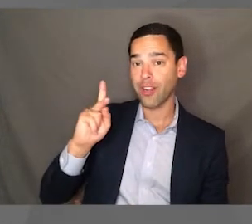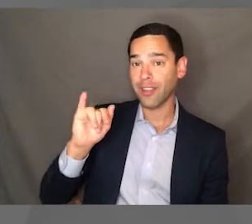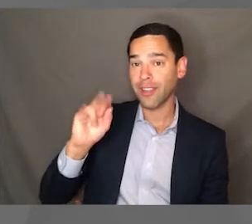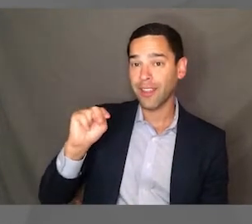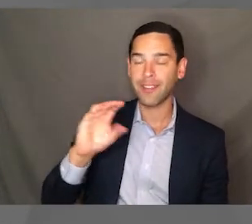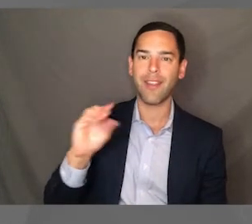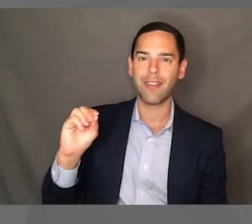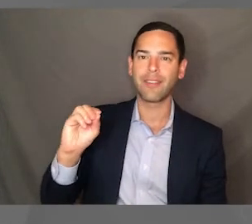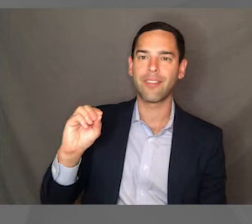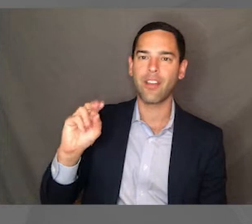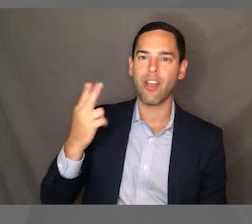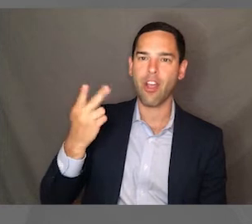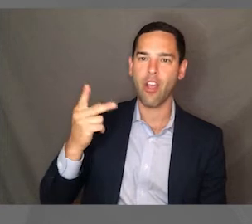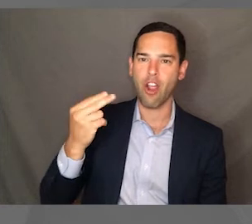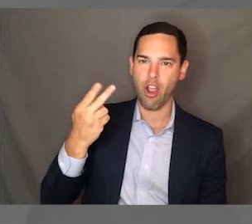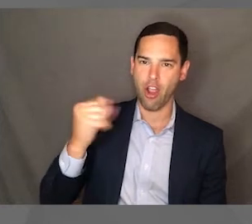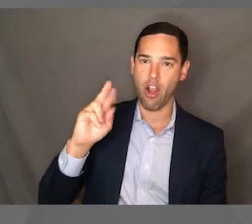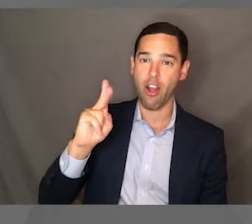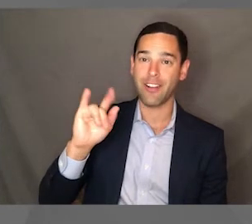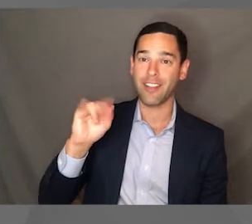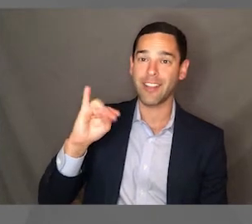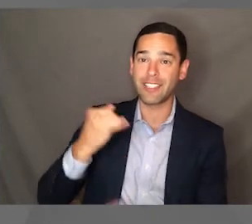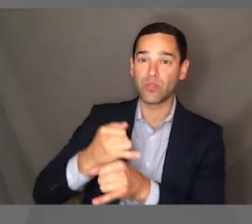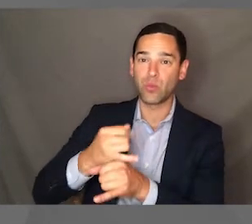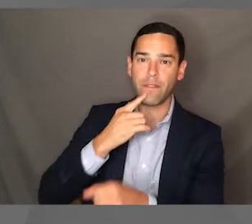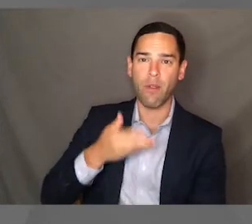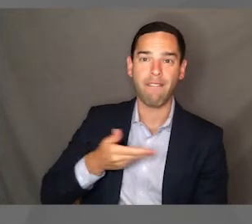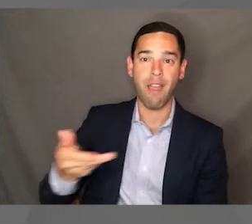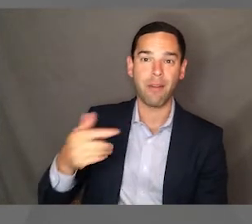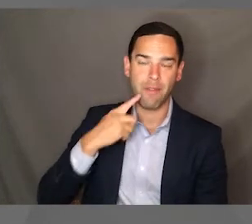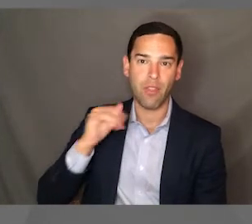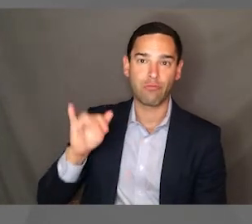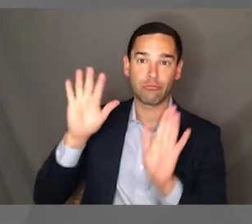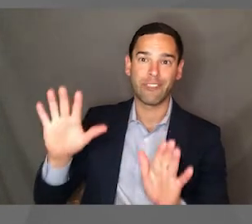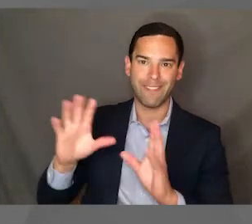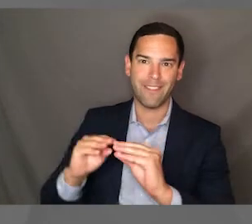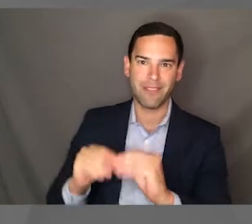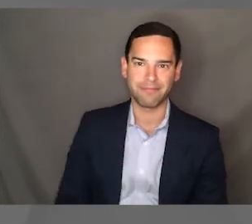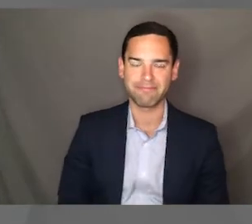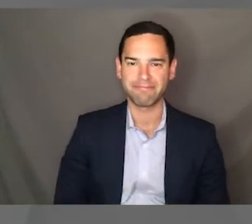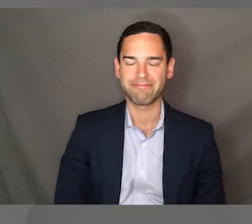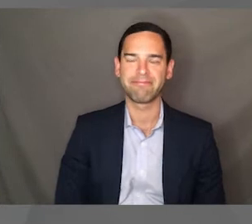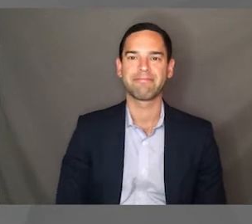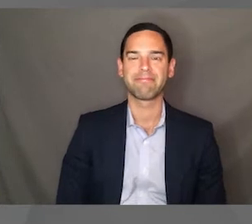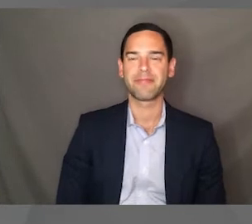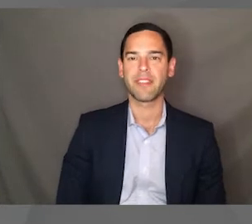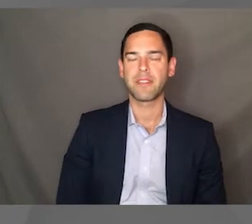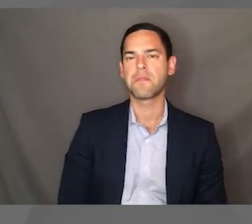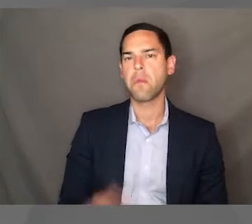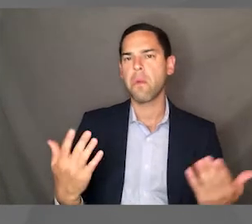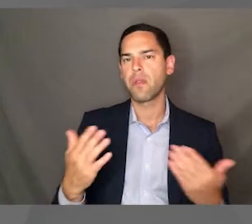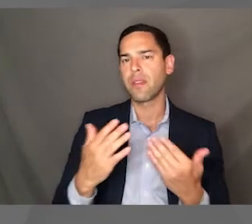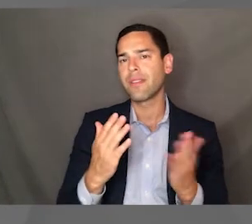for inviting me to this esteemed event. So we're going to spend the